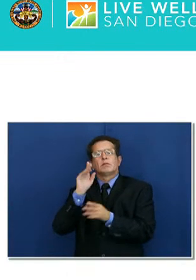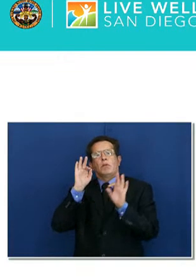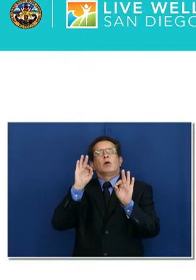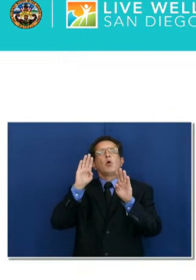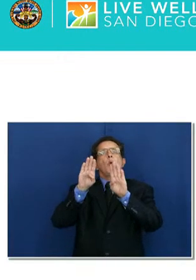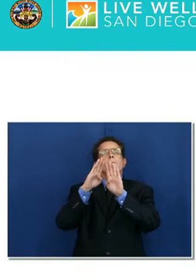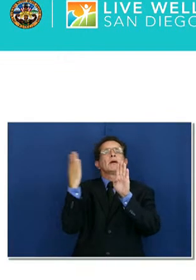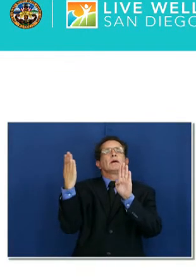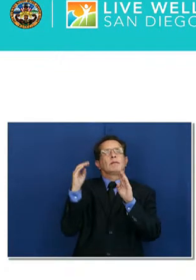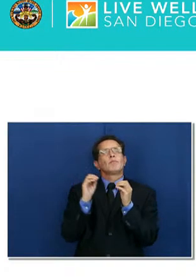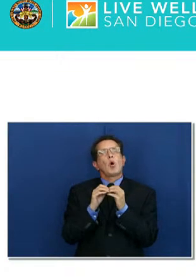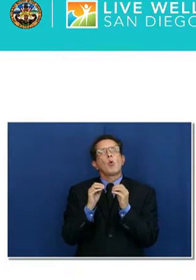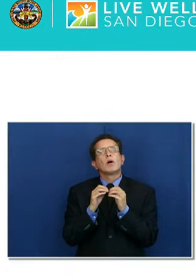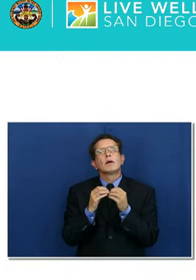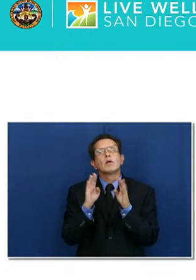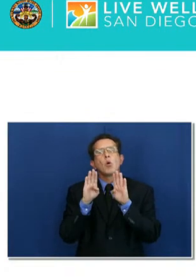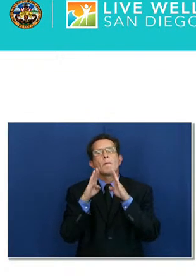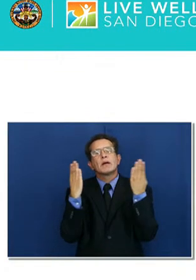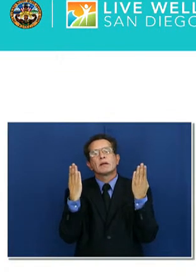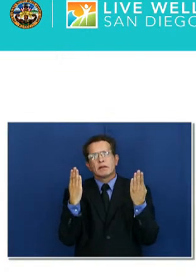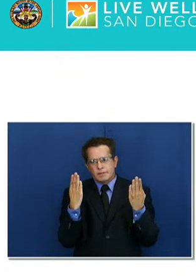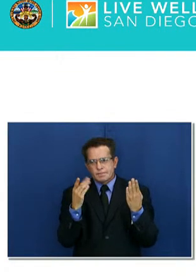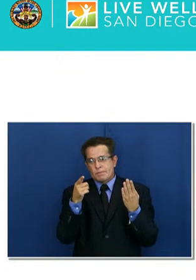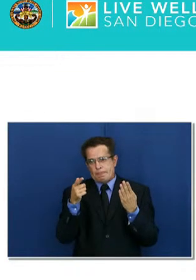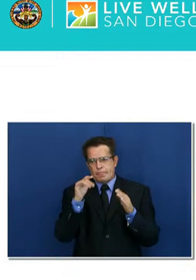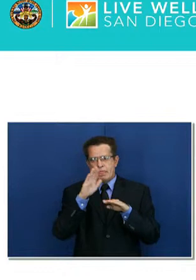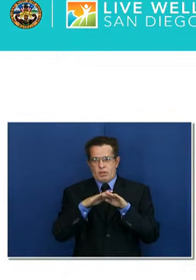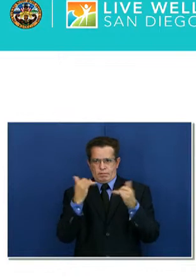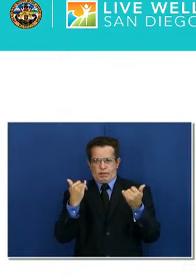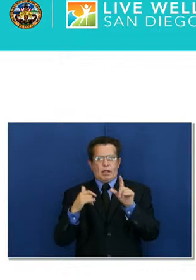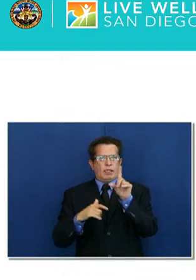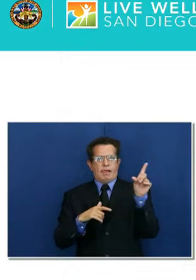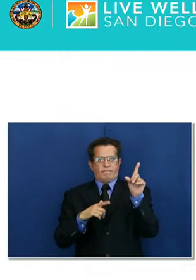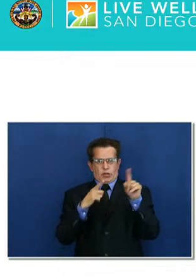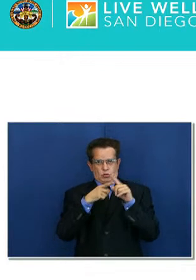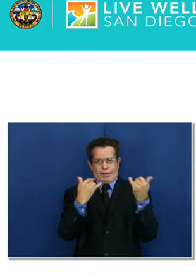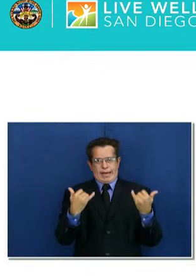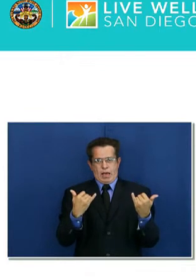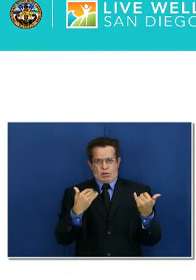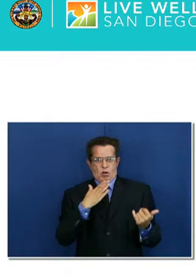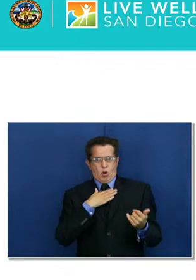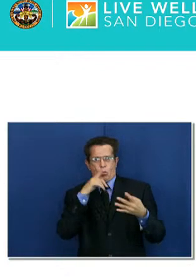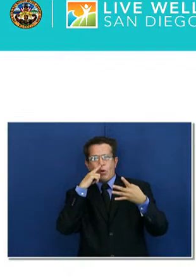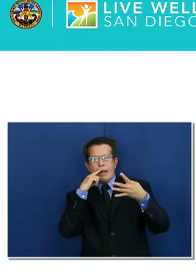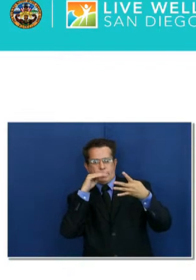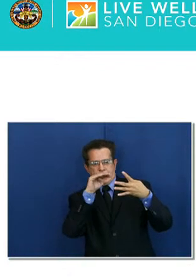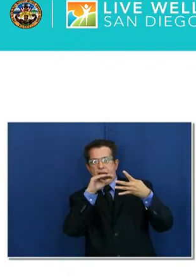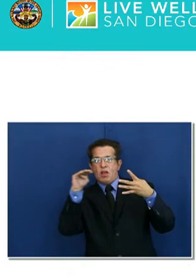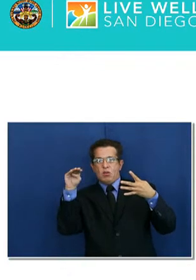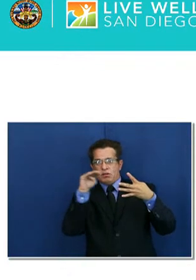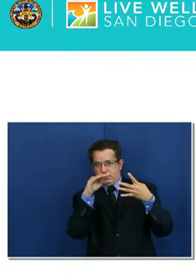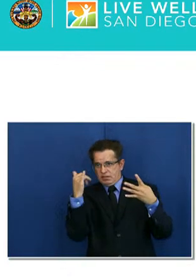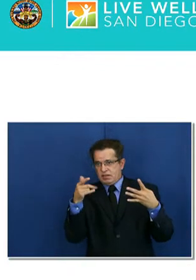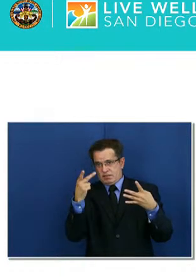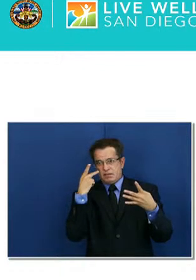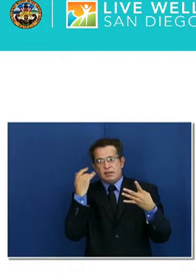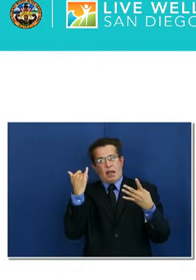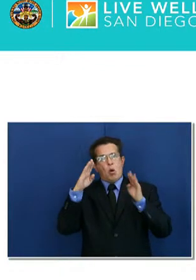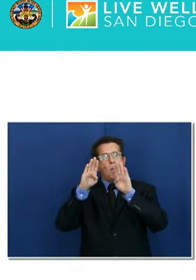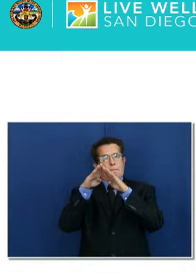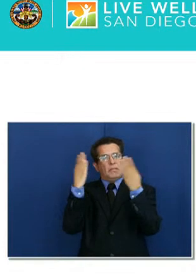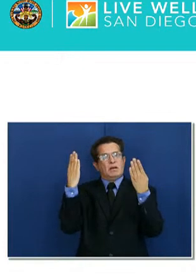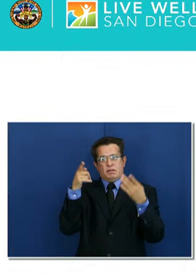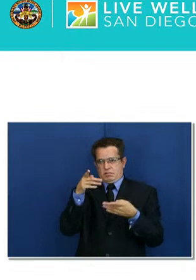decreases. On the left of the slide, it shows where we are now, in the red tier with the conveniences that this